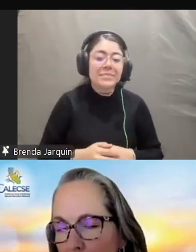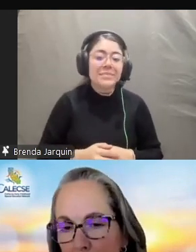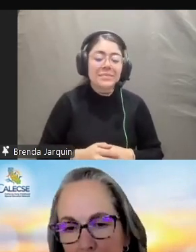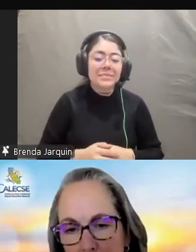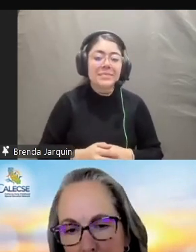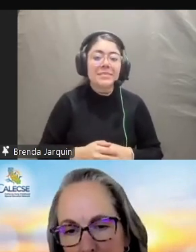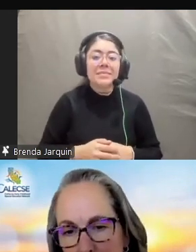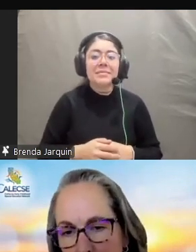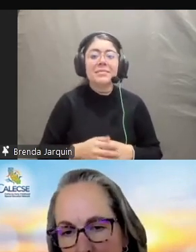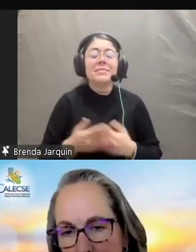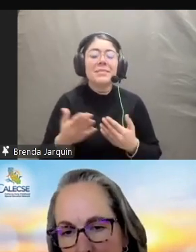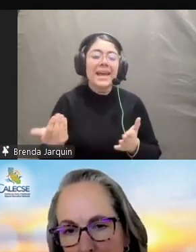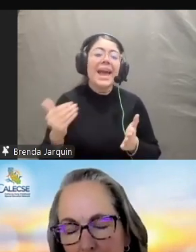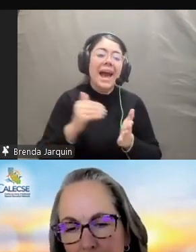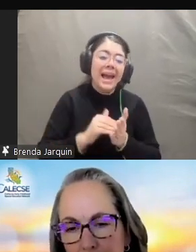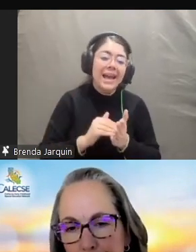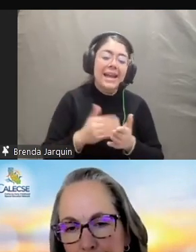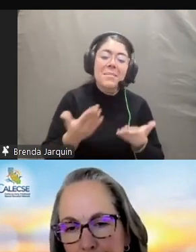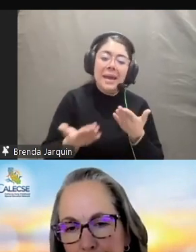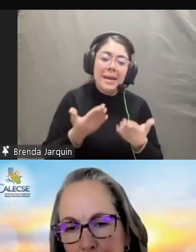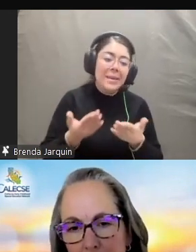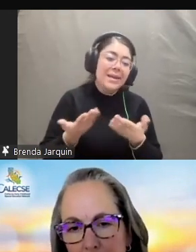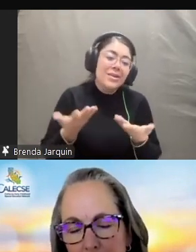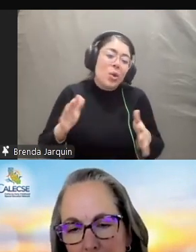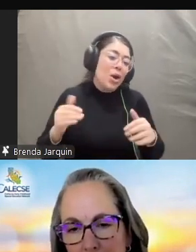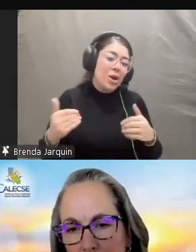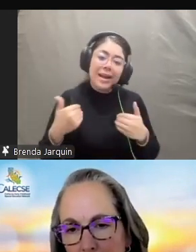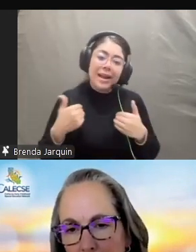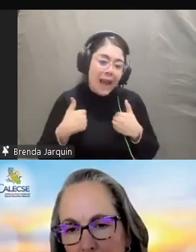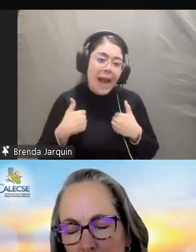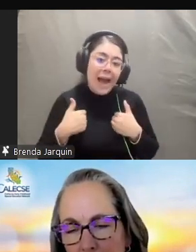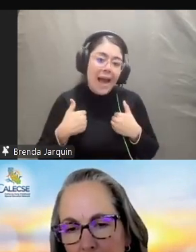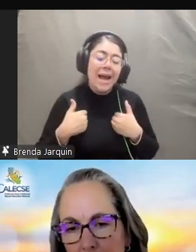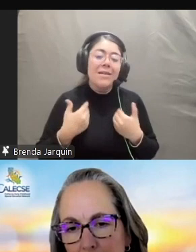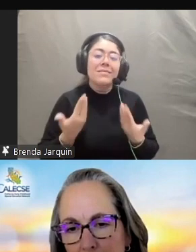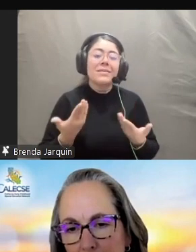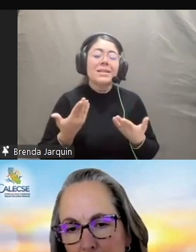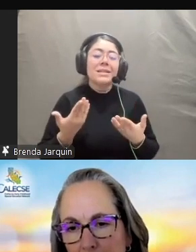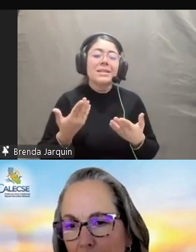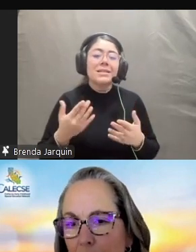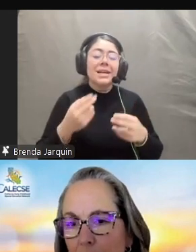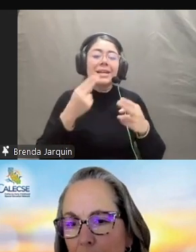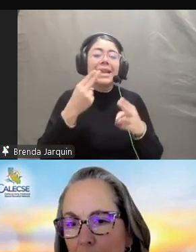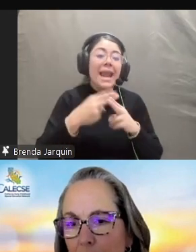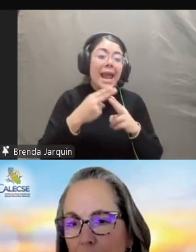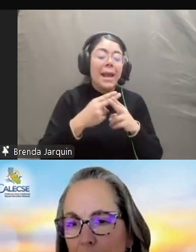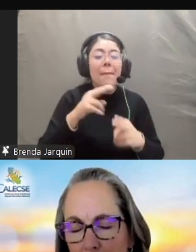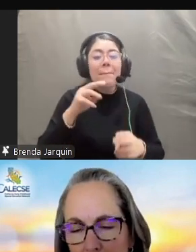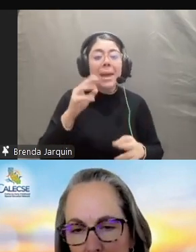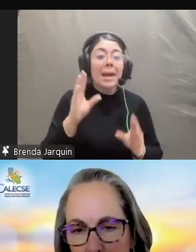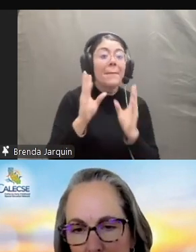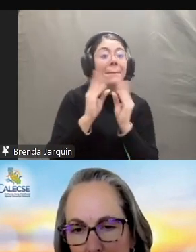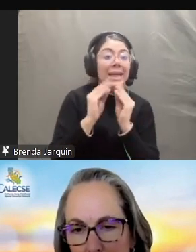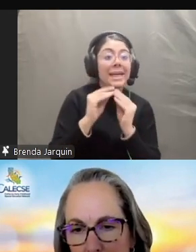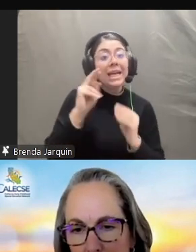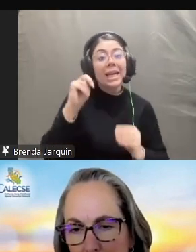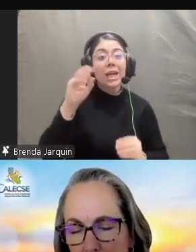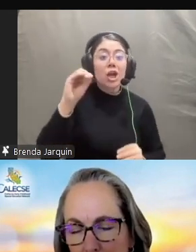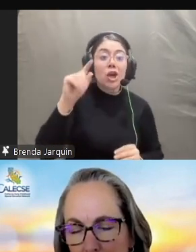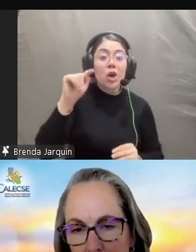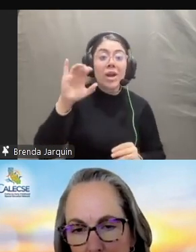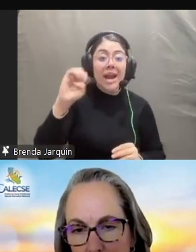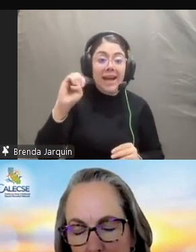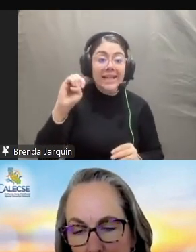own sample notification, otherwise commonly known as your meeting notice. and then the 10 best practices